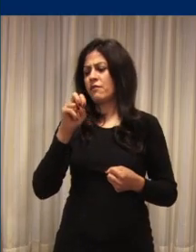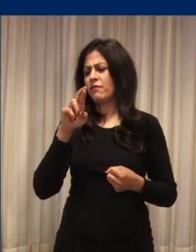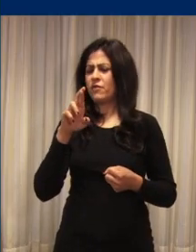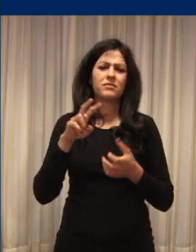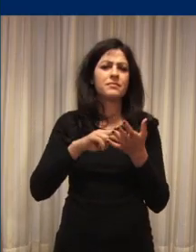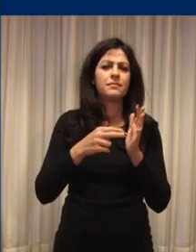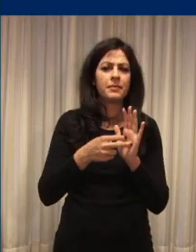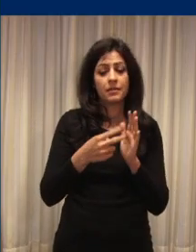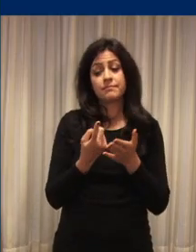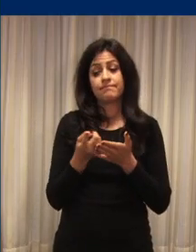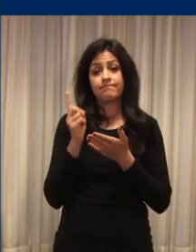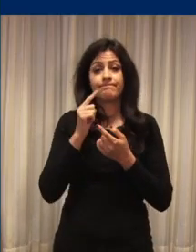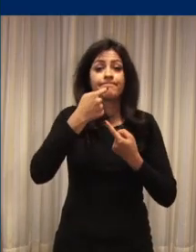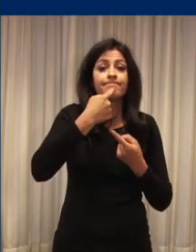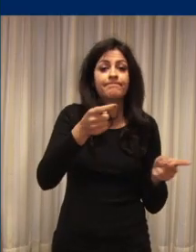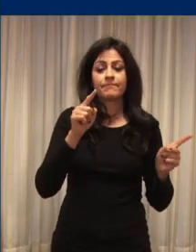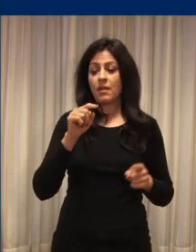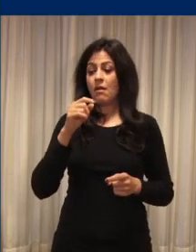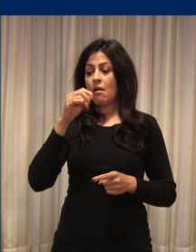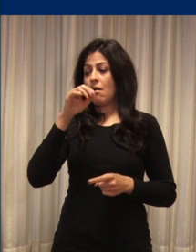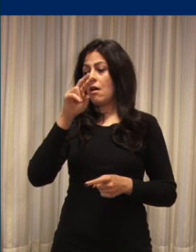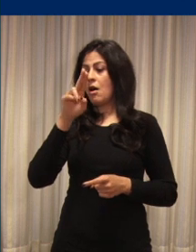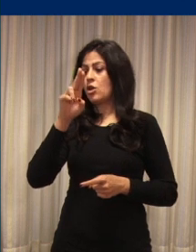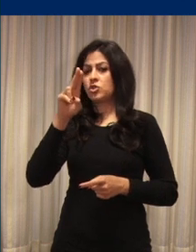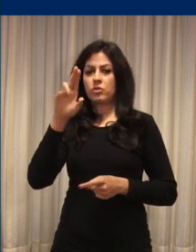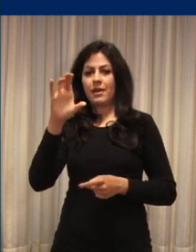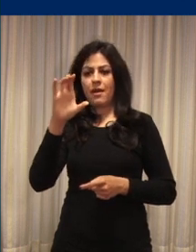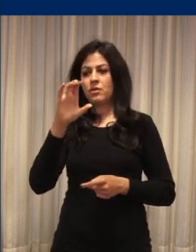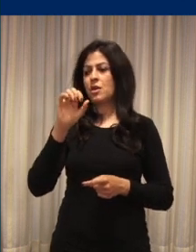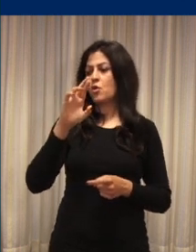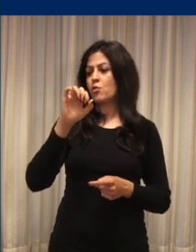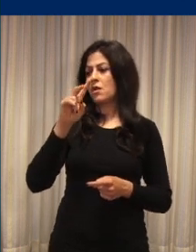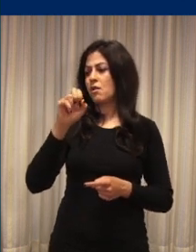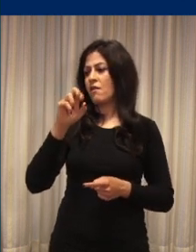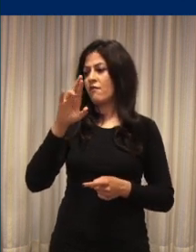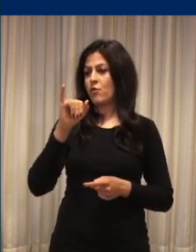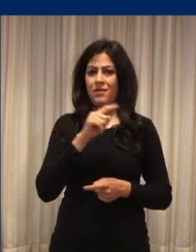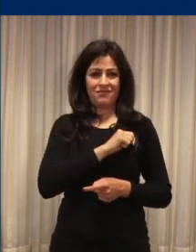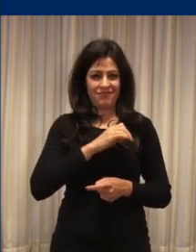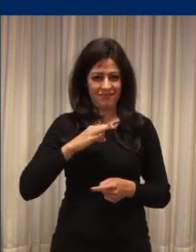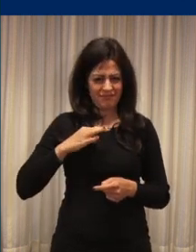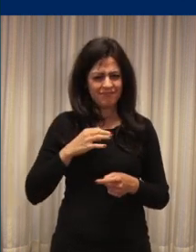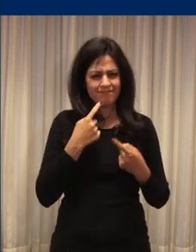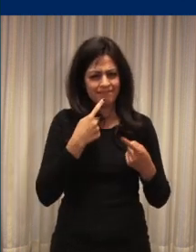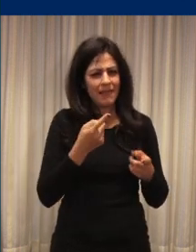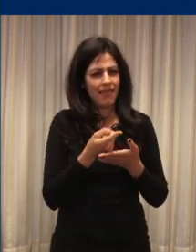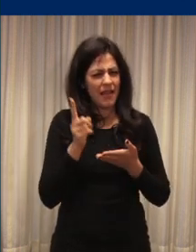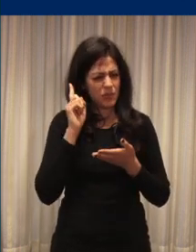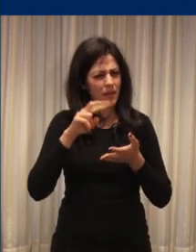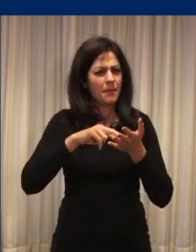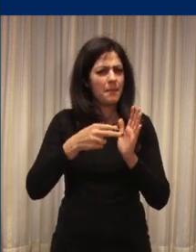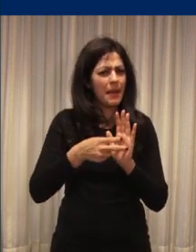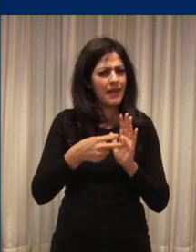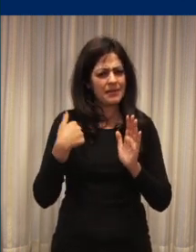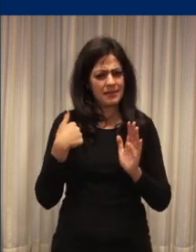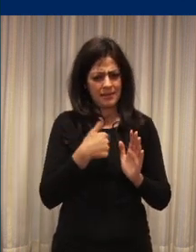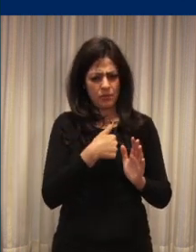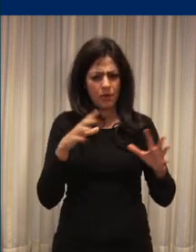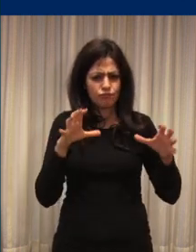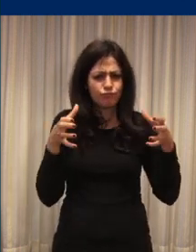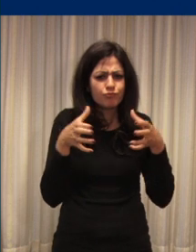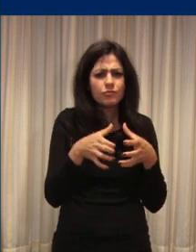I announced the Ulster County Recovery Task Force, and that was really about meeting the most